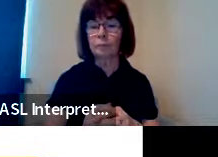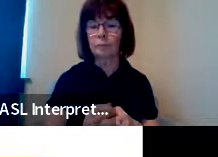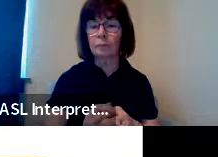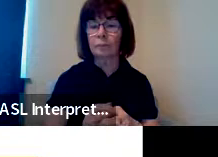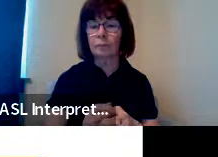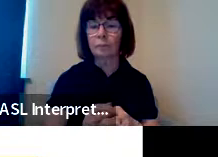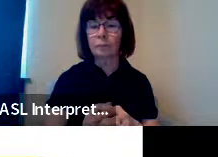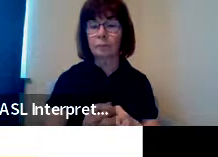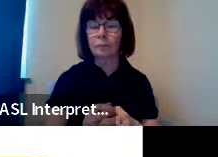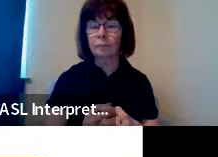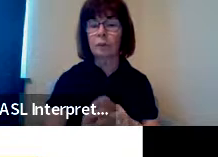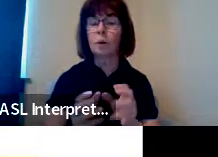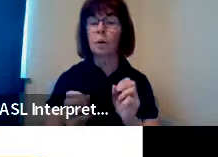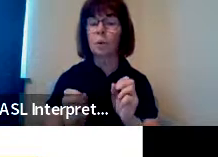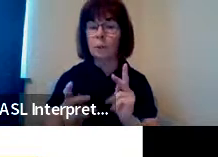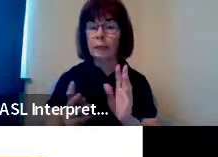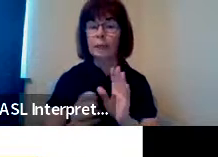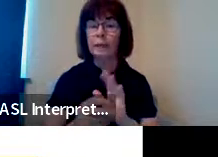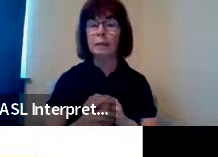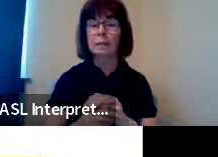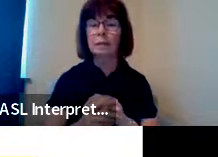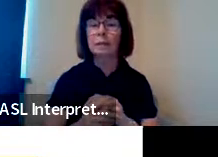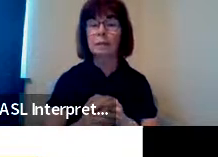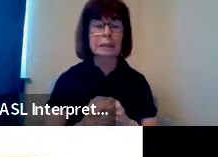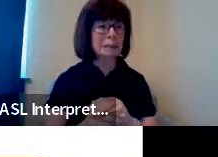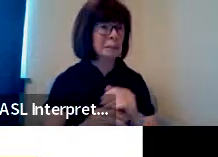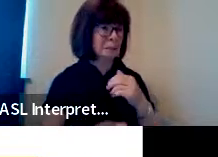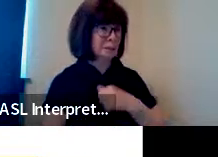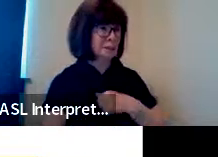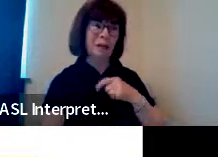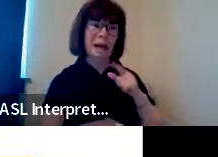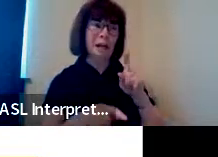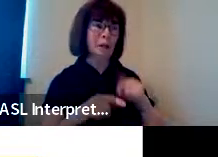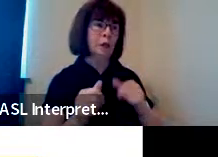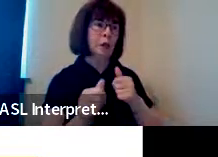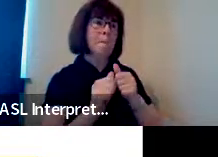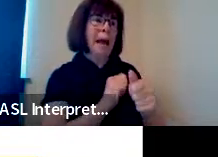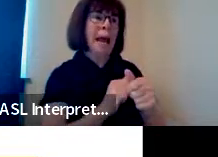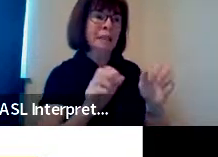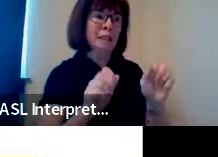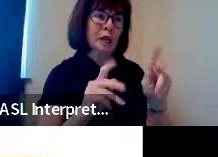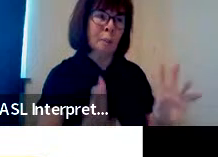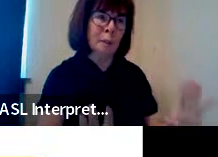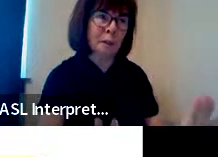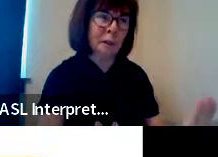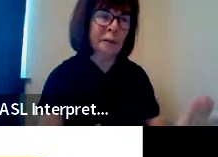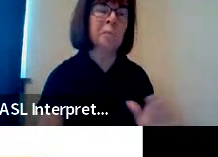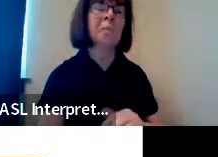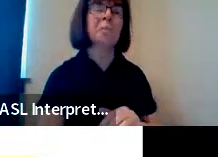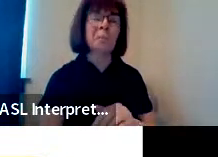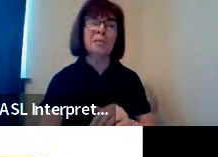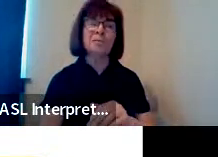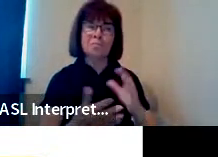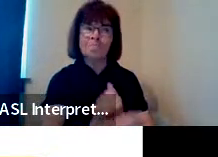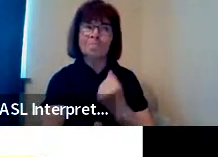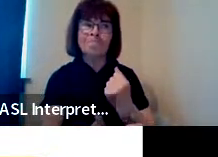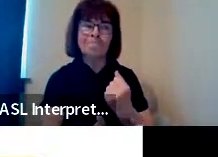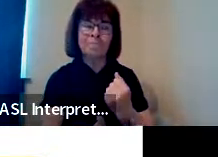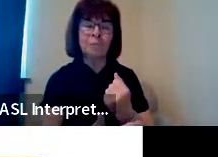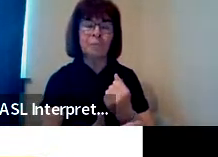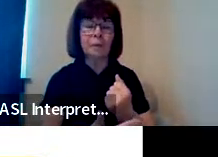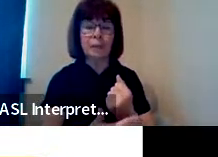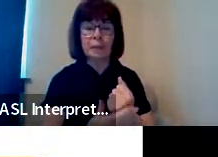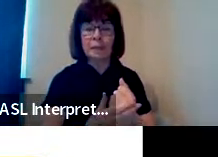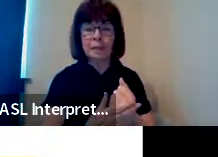Okay. Yeah, I'm sorry, I couldn't let the opportunity go by. So Gary Blodgett